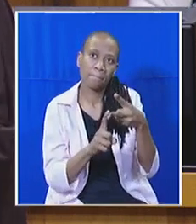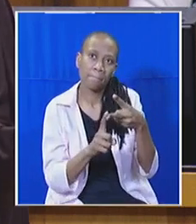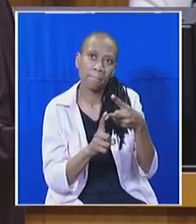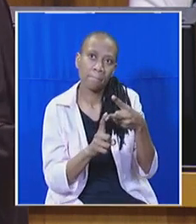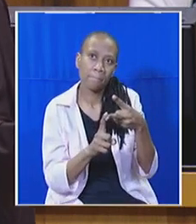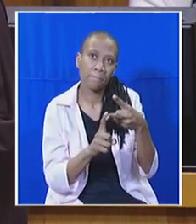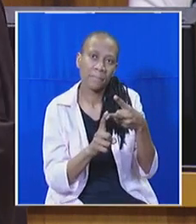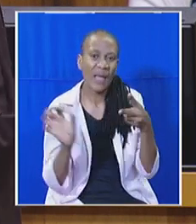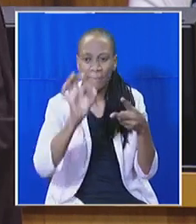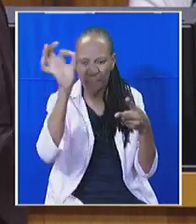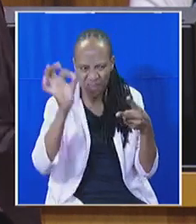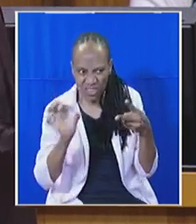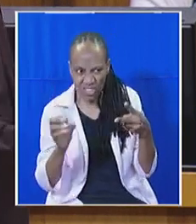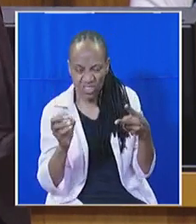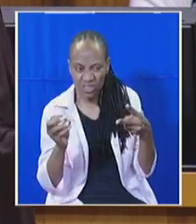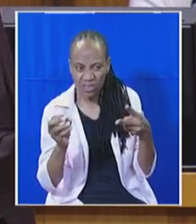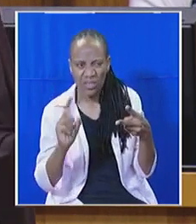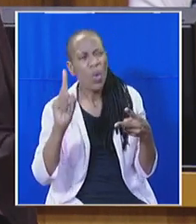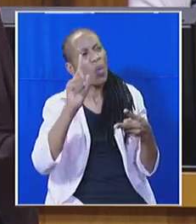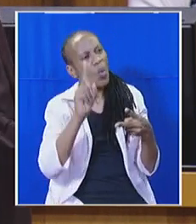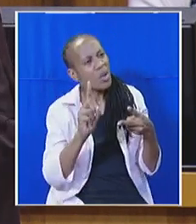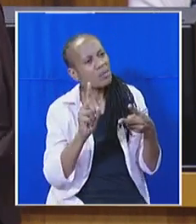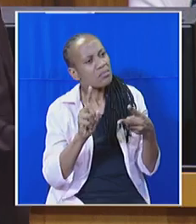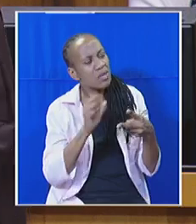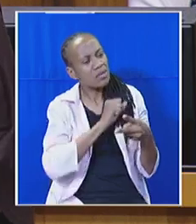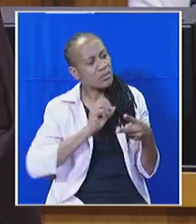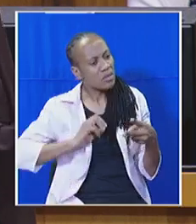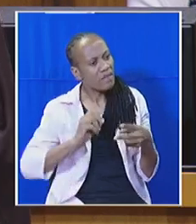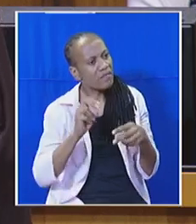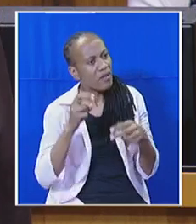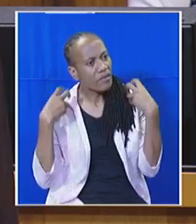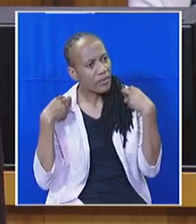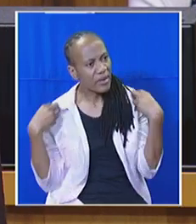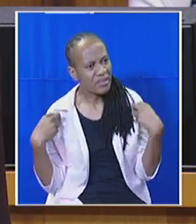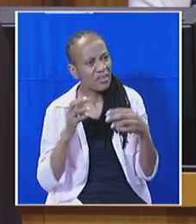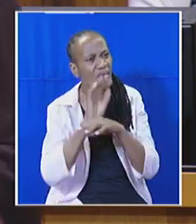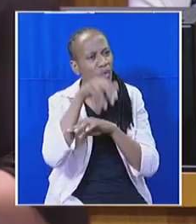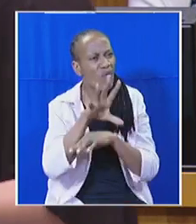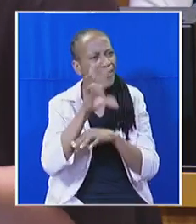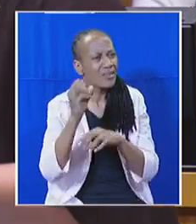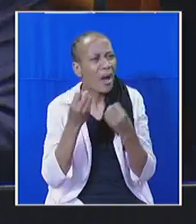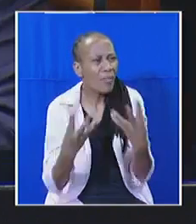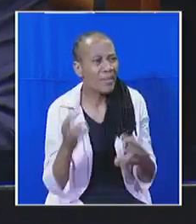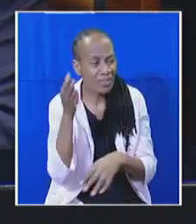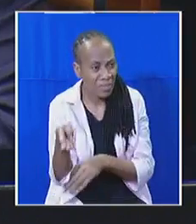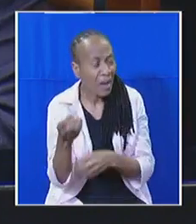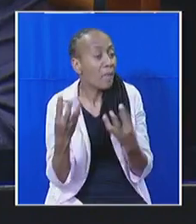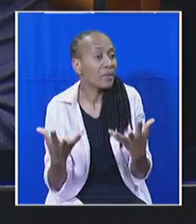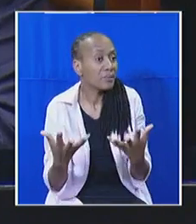a percentages, what is the percentage of nursing staff over the age of 50? Thank you.